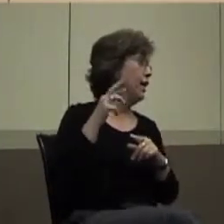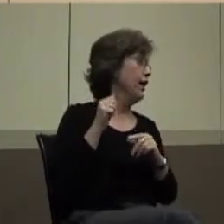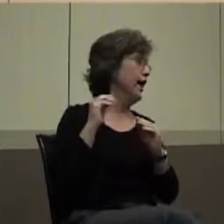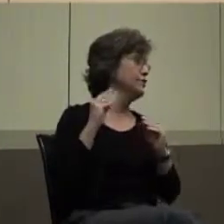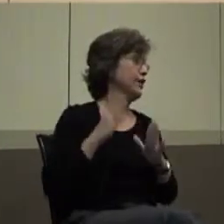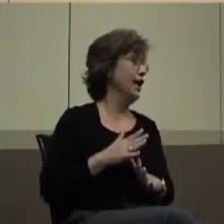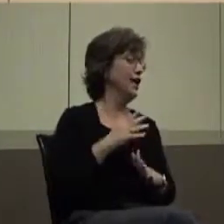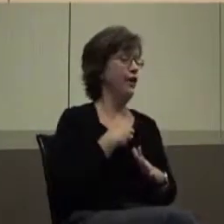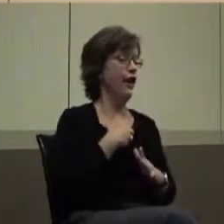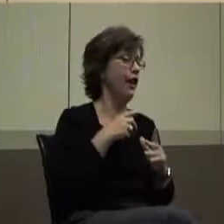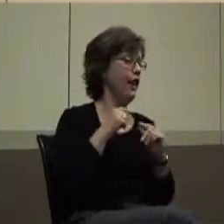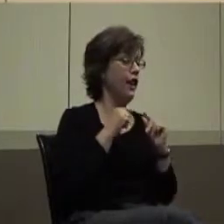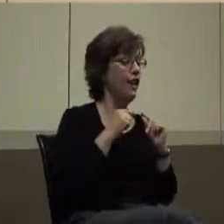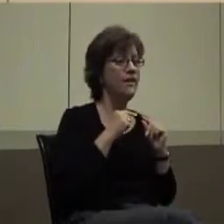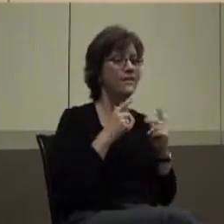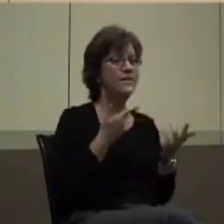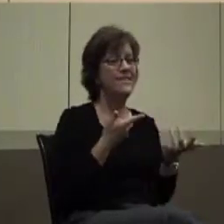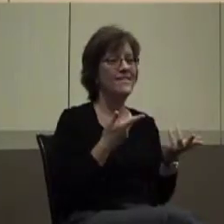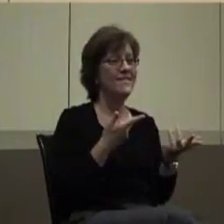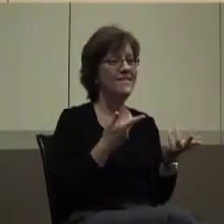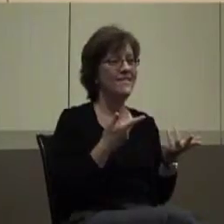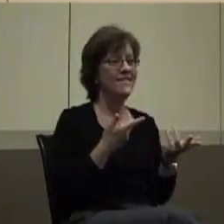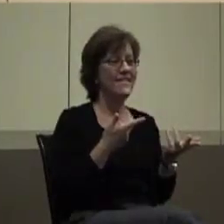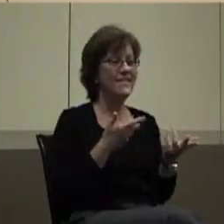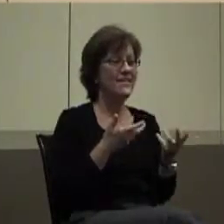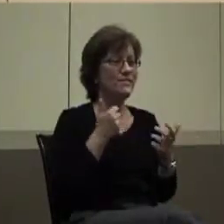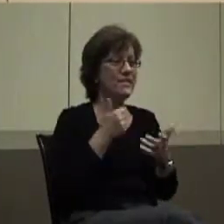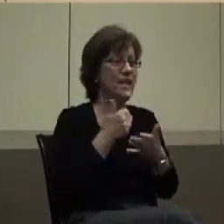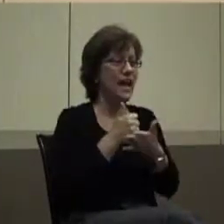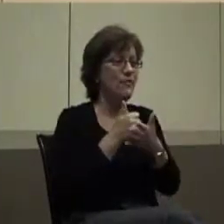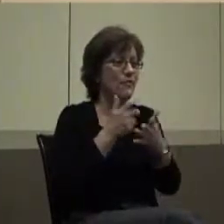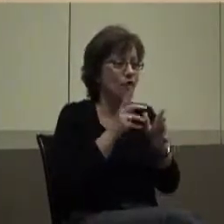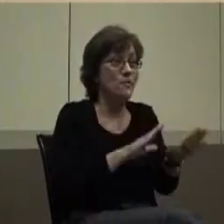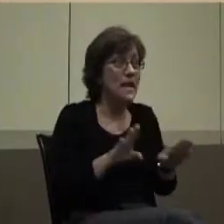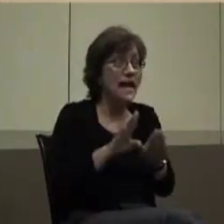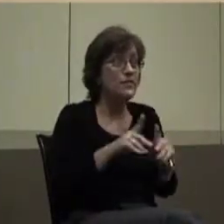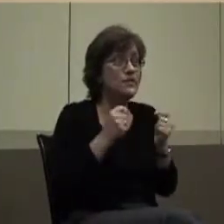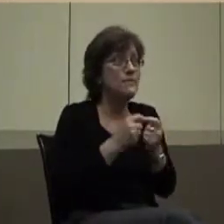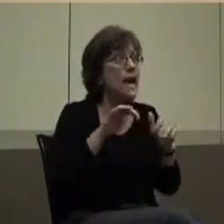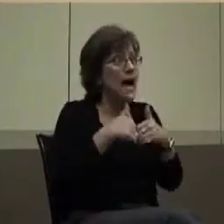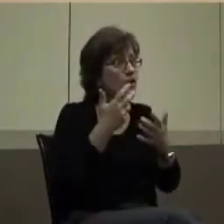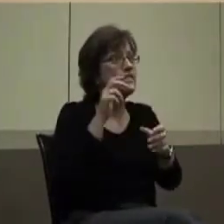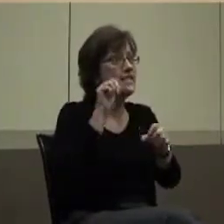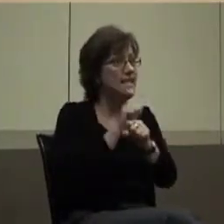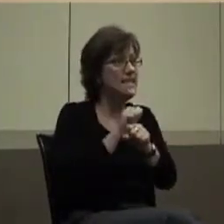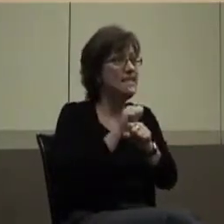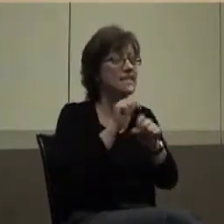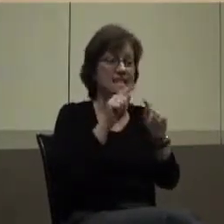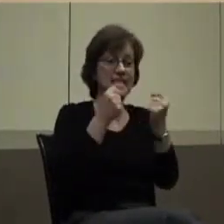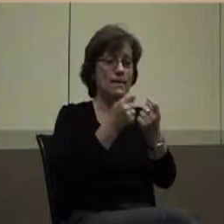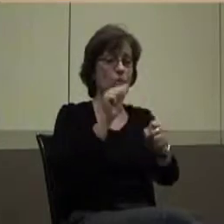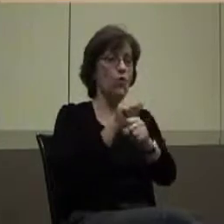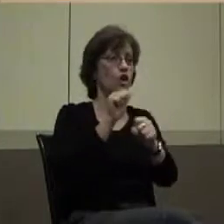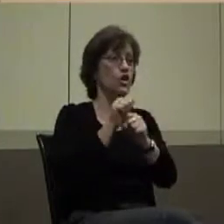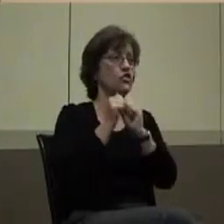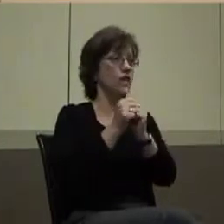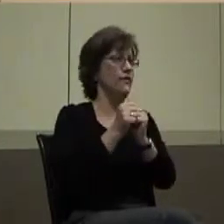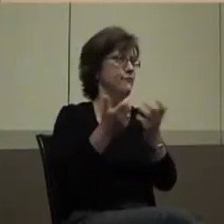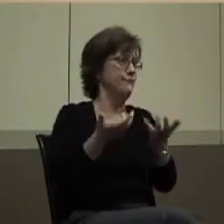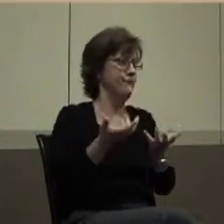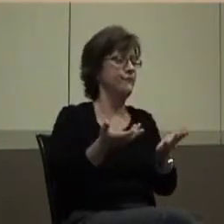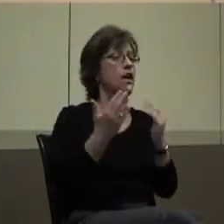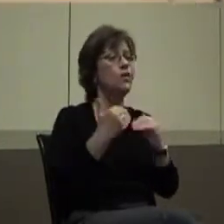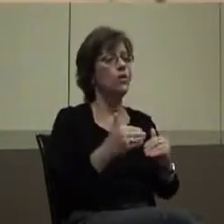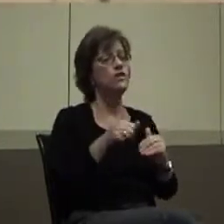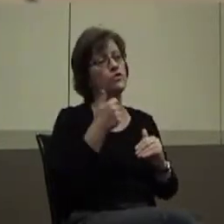might help not only for our behavior team, but just for in general, how's the team function. Let's move on to the other form,